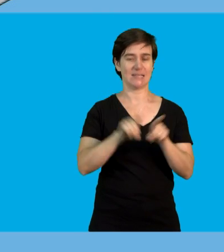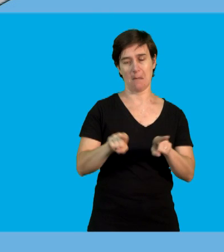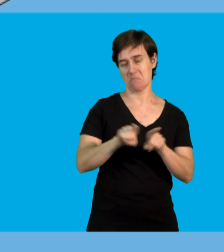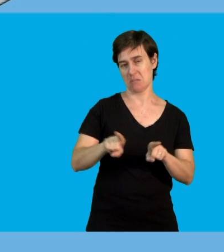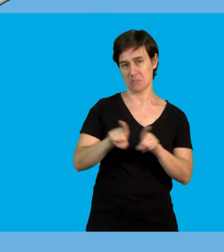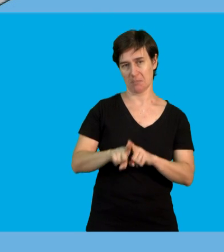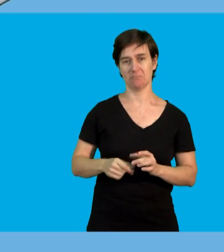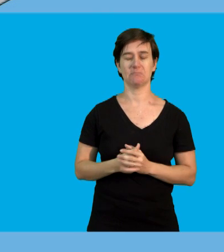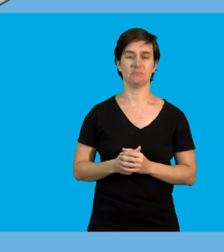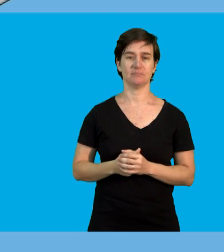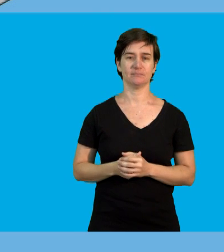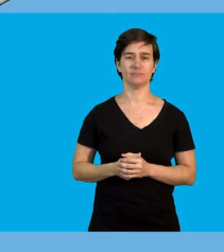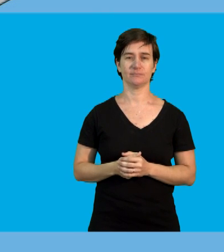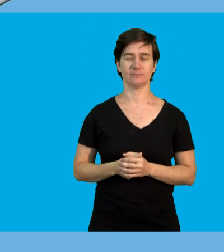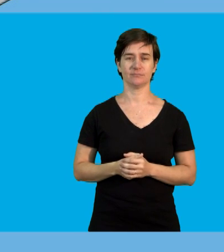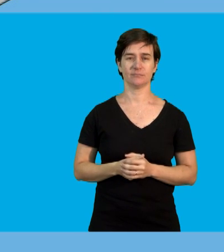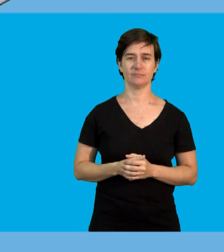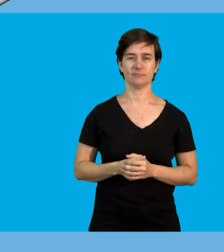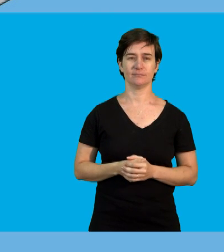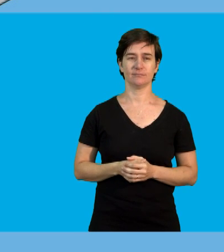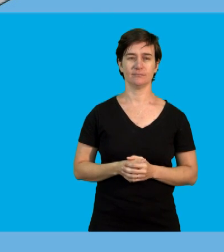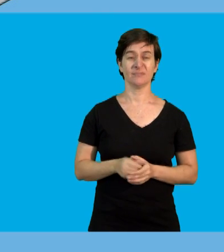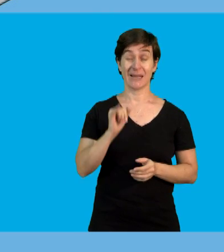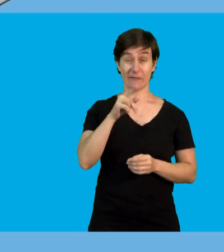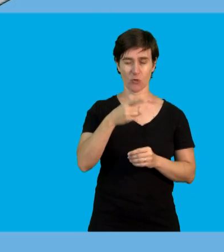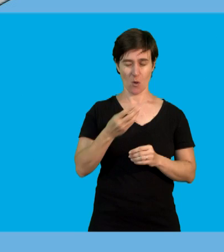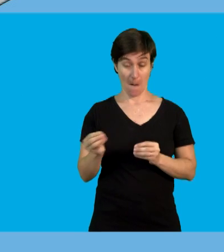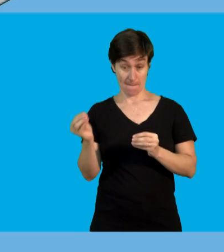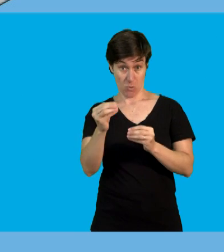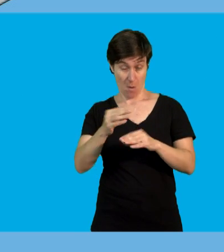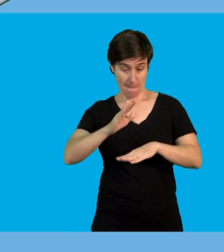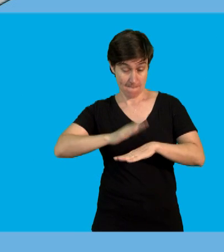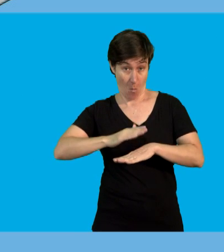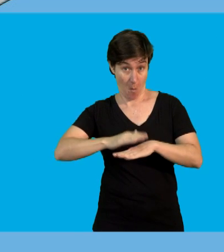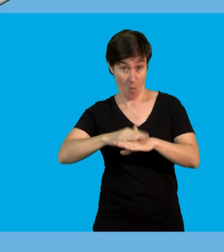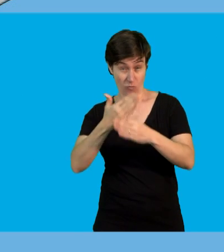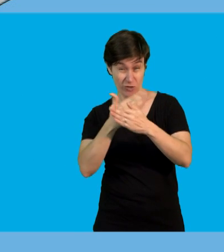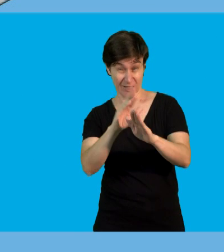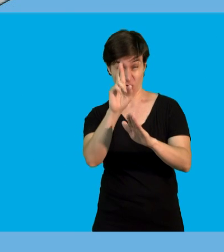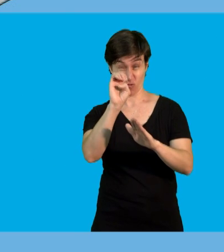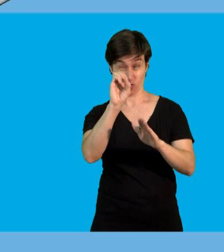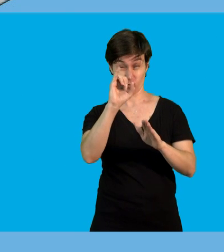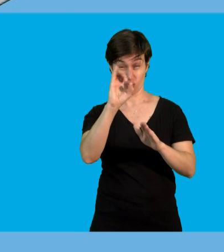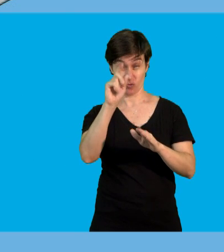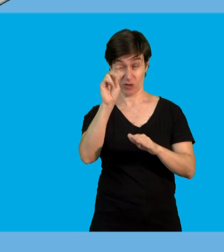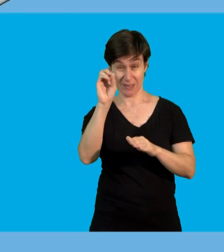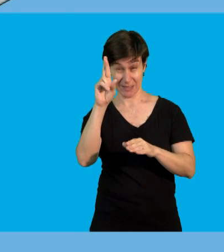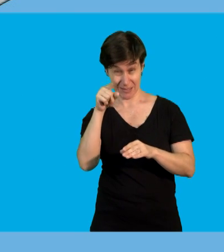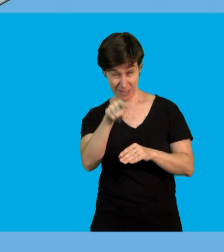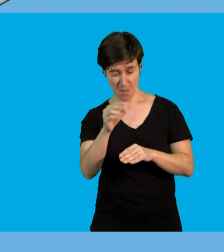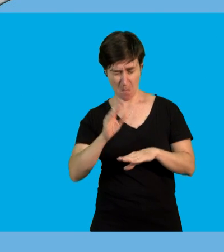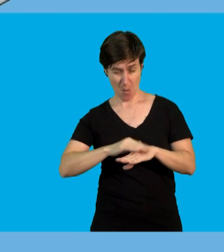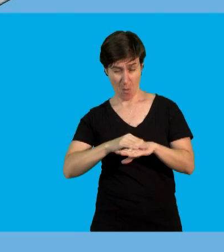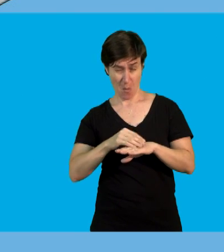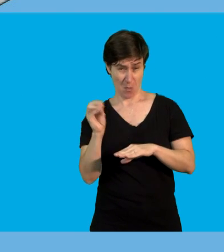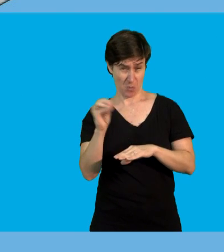in series. However, if you add more resistors in series, the whole current, the